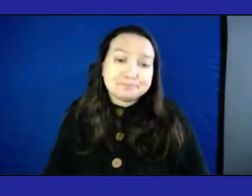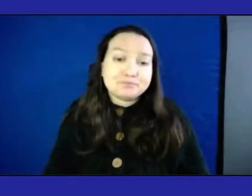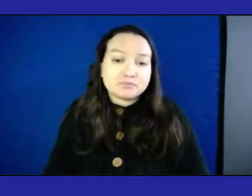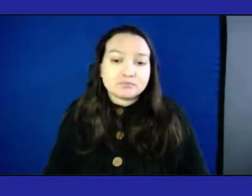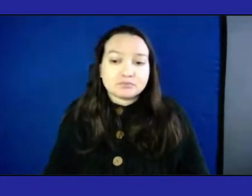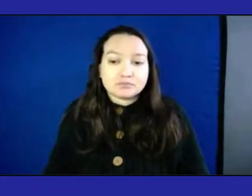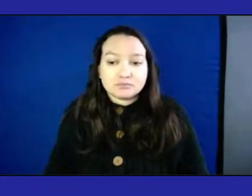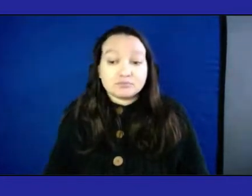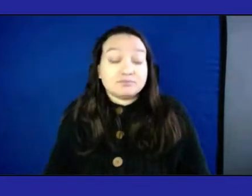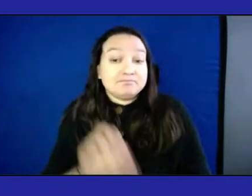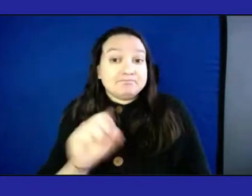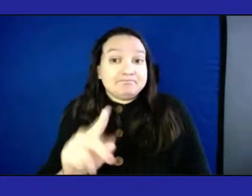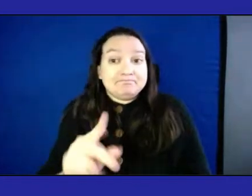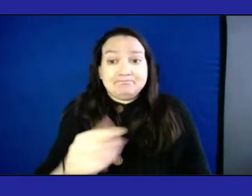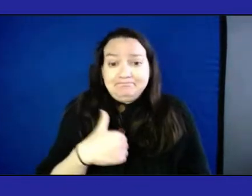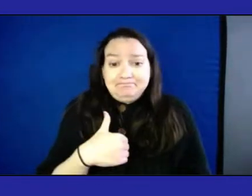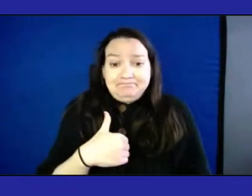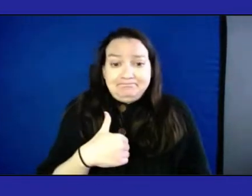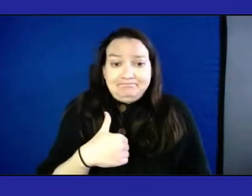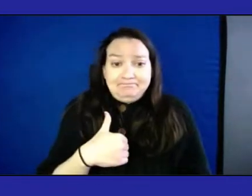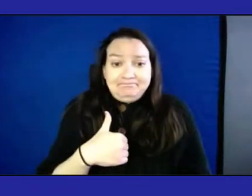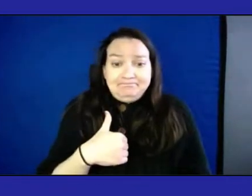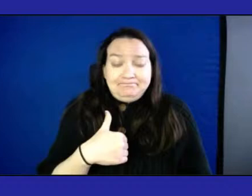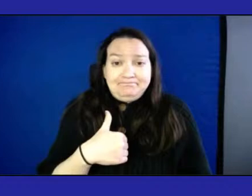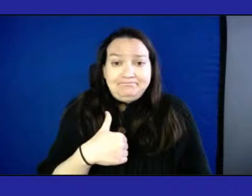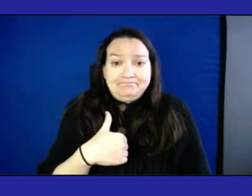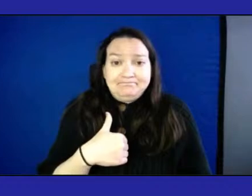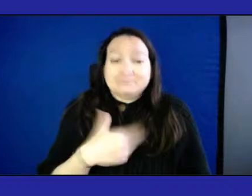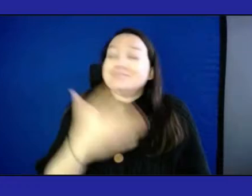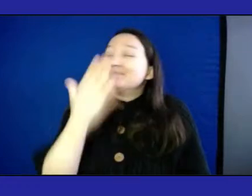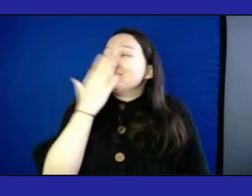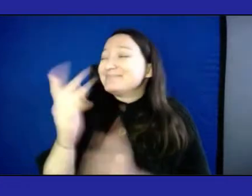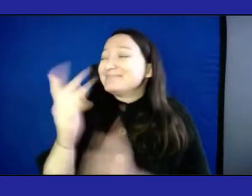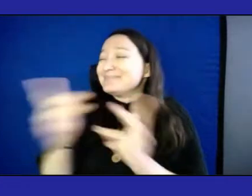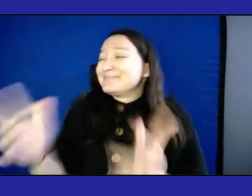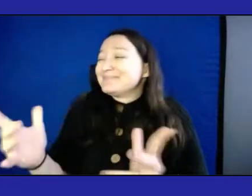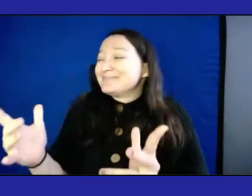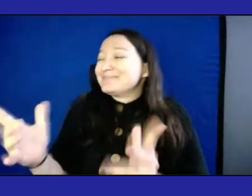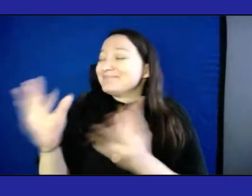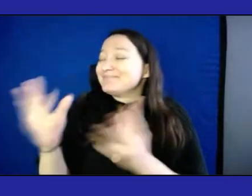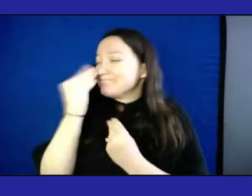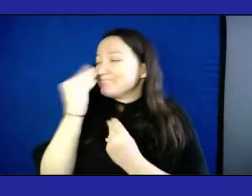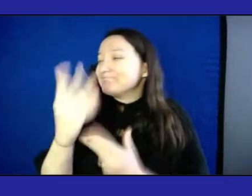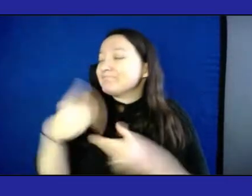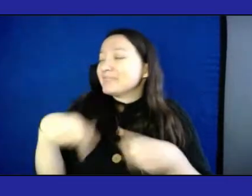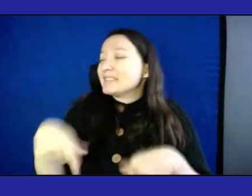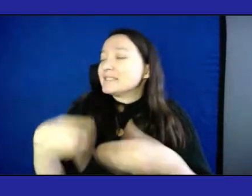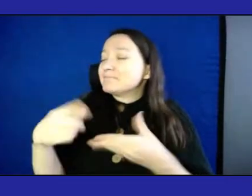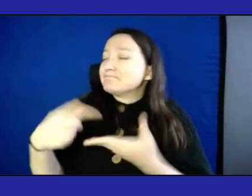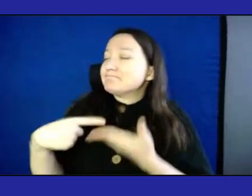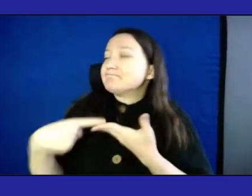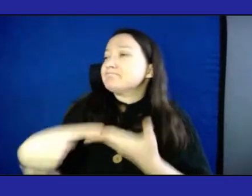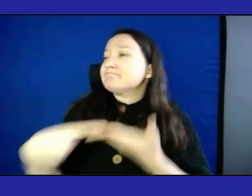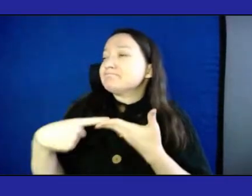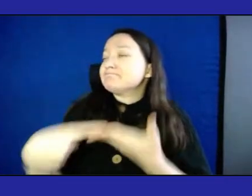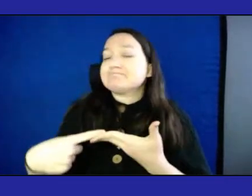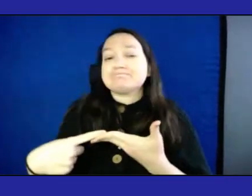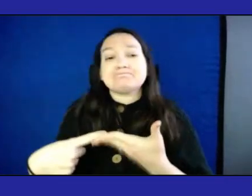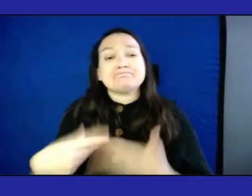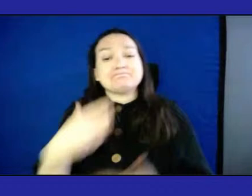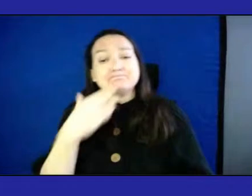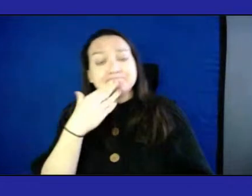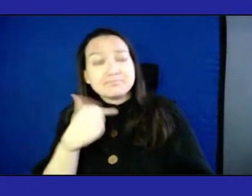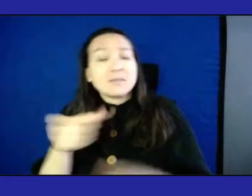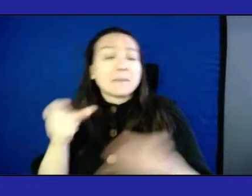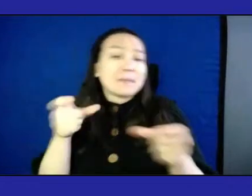Okay, so I gotta bring the meeting to an end. Thank you so much. Very informative discussion on our diabetes management work.